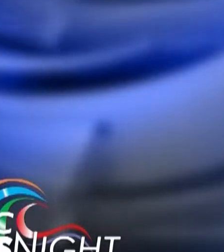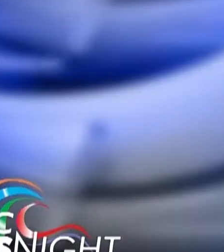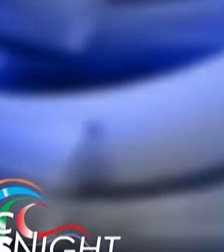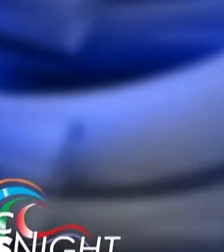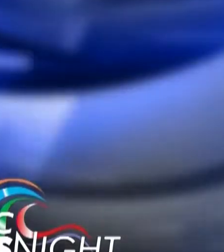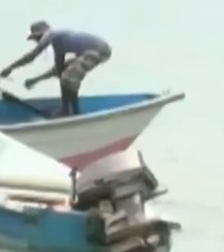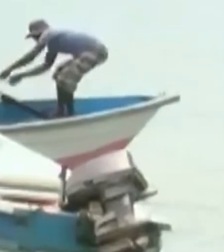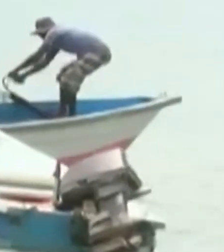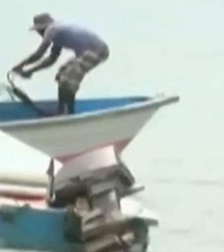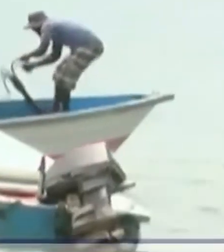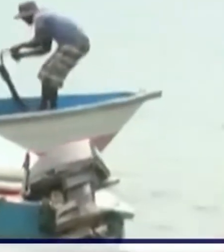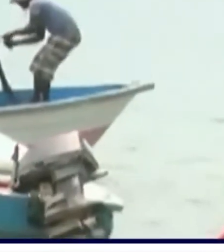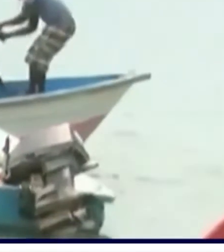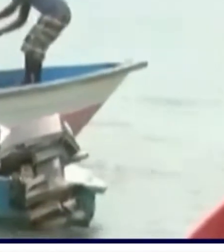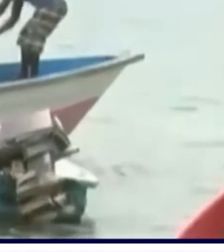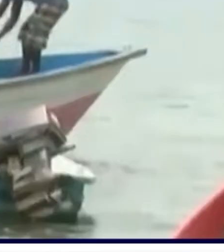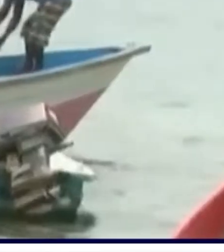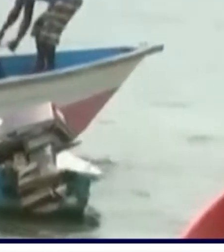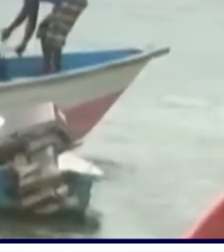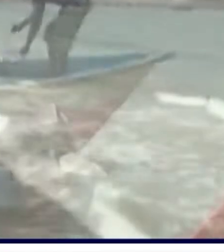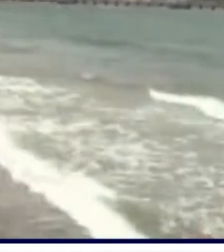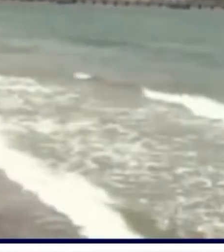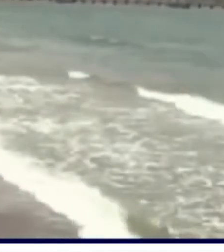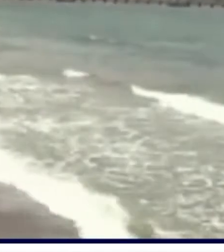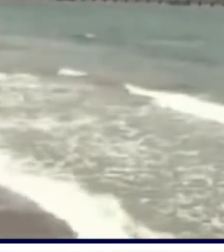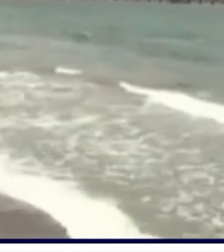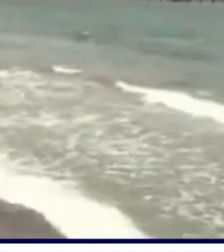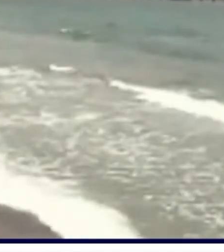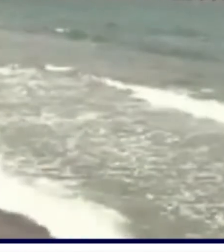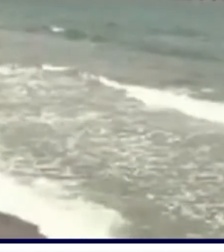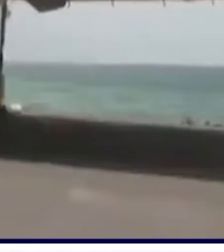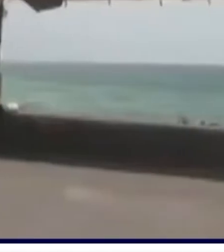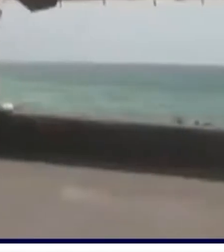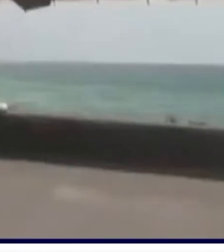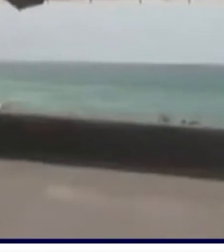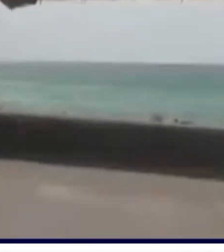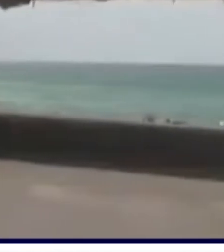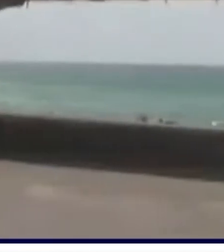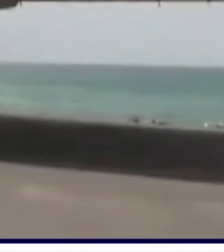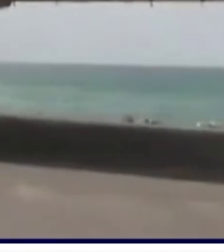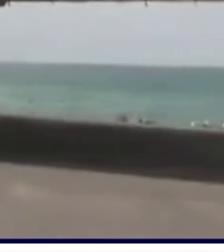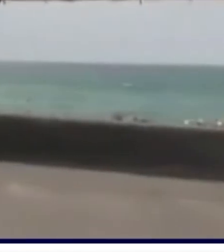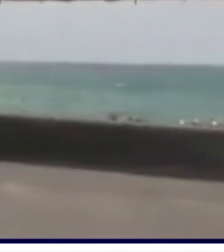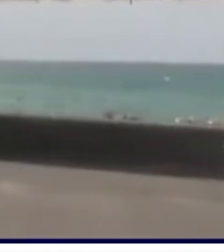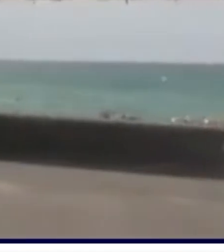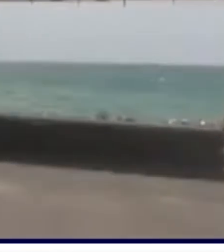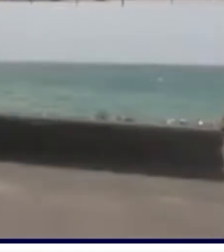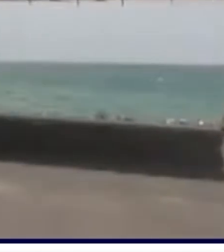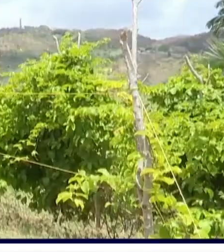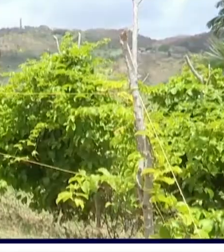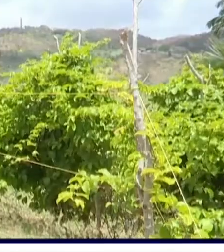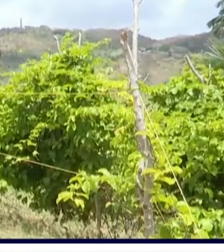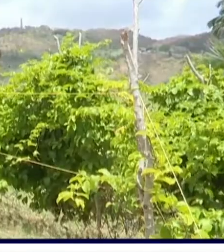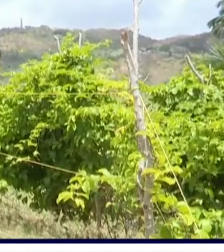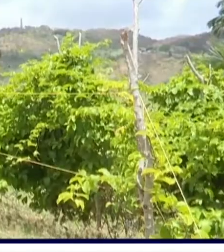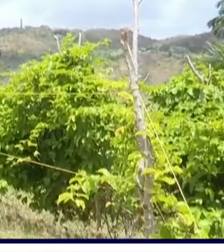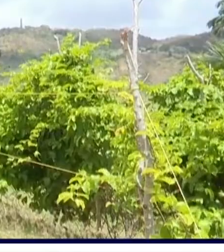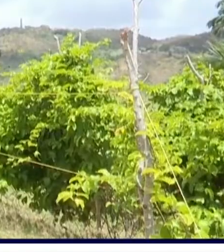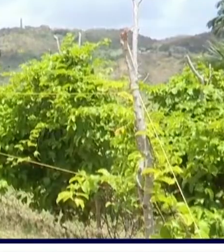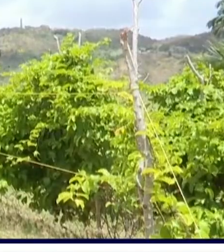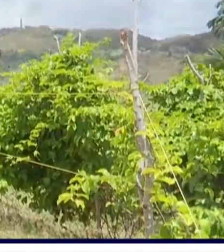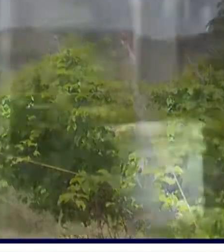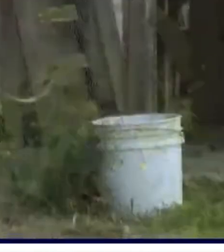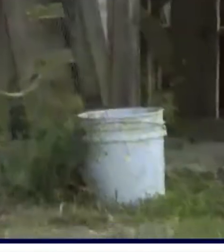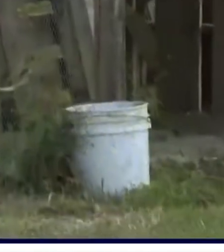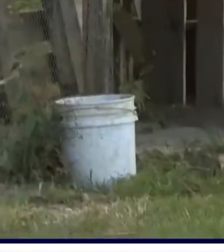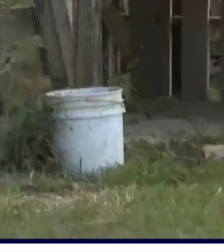Fisherfolk in Tobago step up the pressure with a planned demonstration outside of the Barbados High Commission in Trinidad. The major players in the